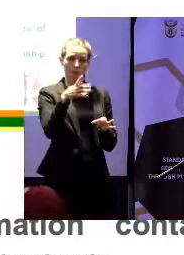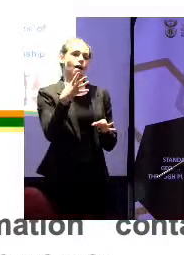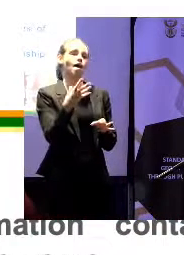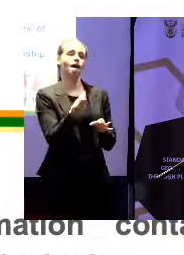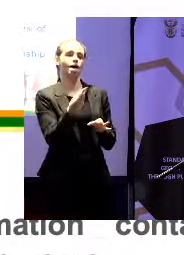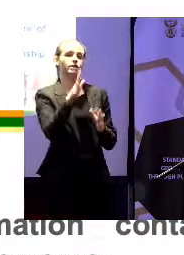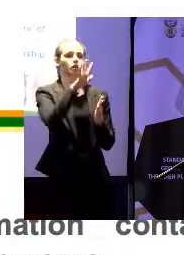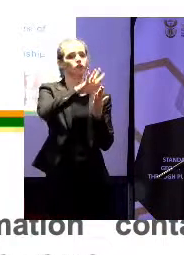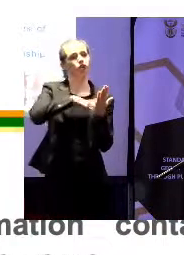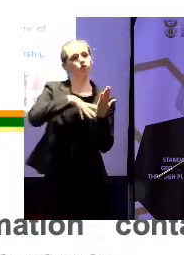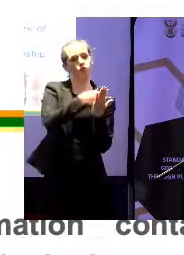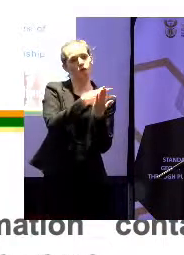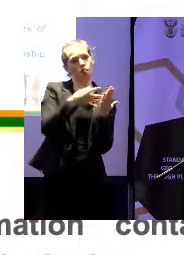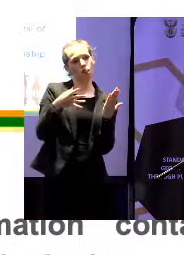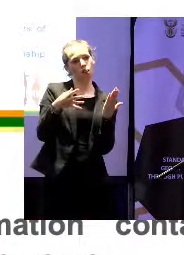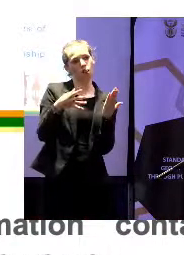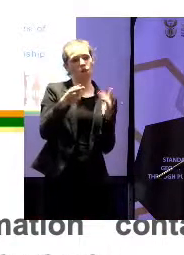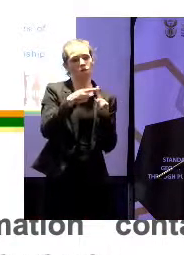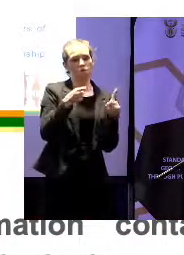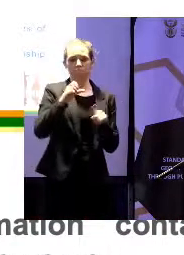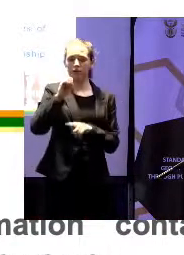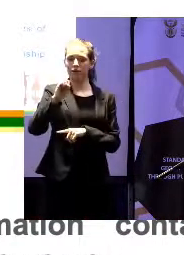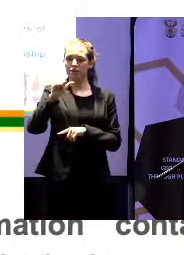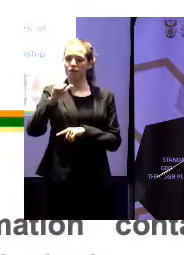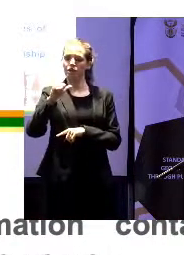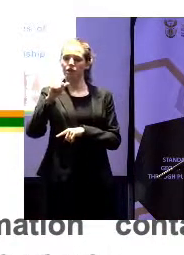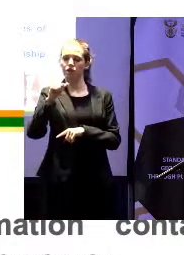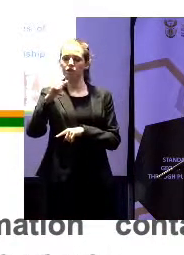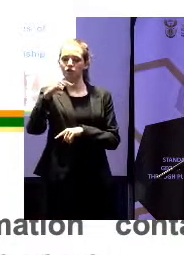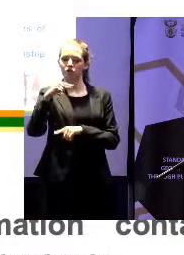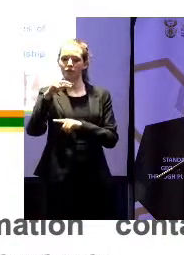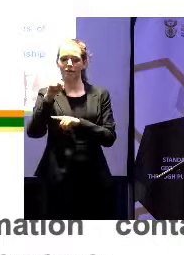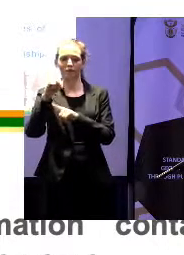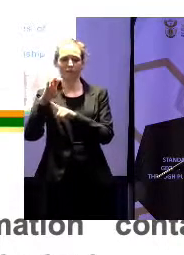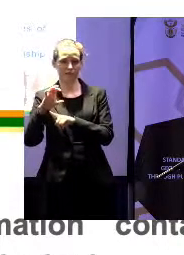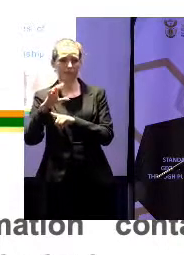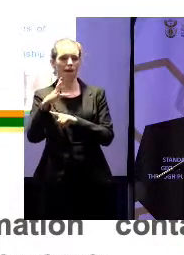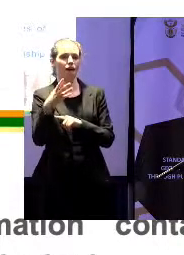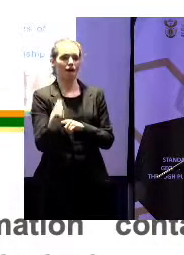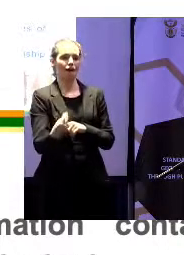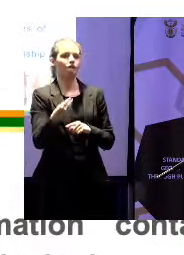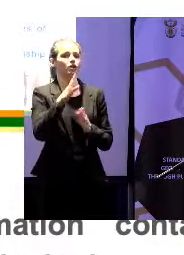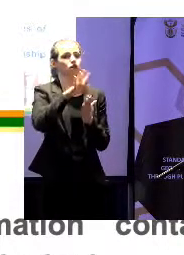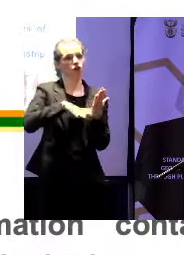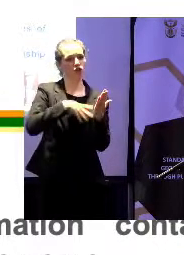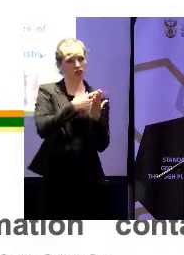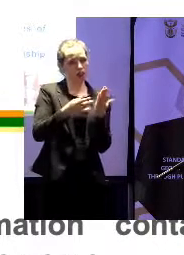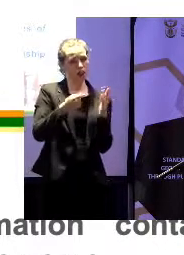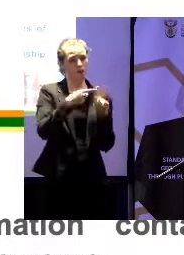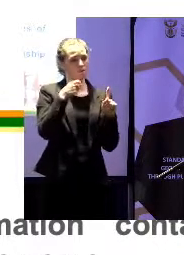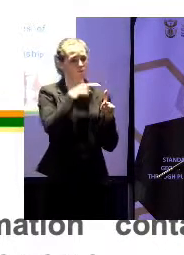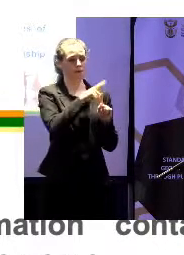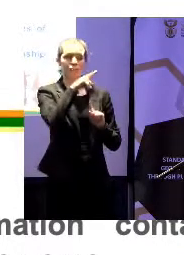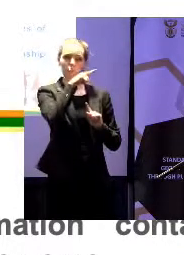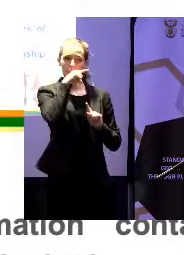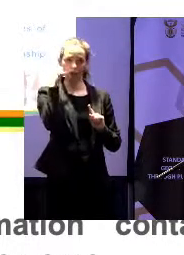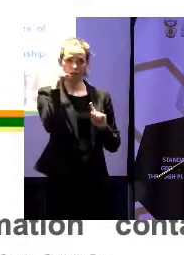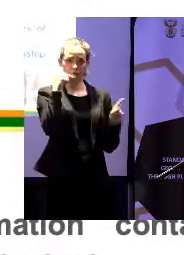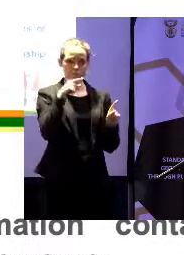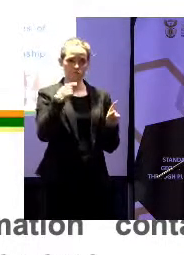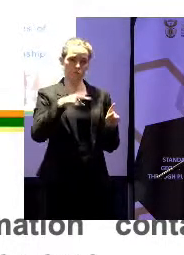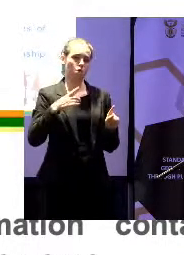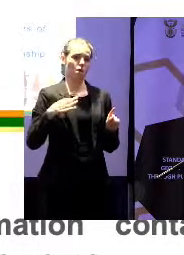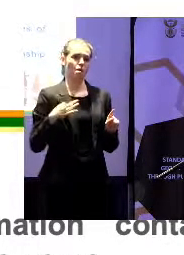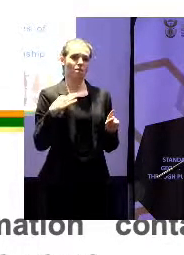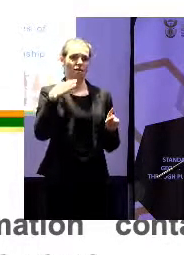to tabling at the SAGNC. So we receive a schedule of names of the